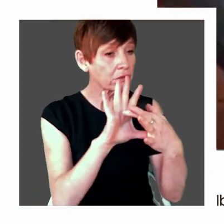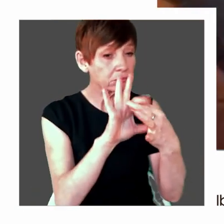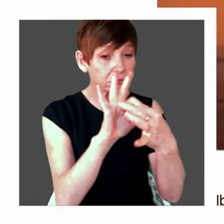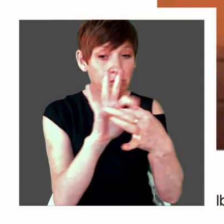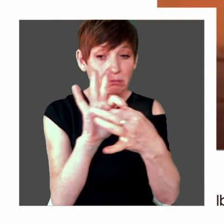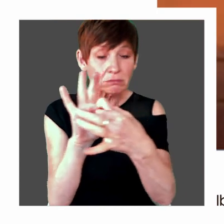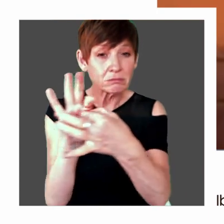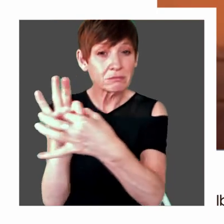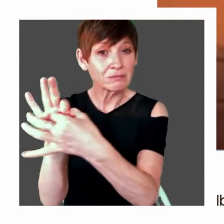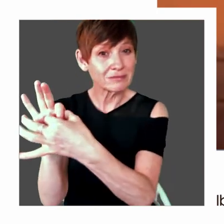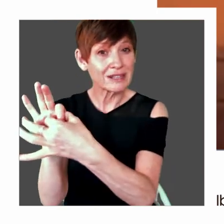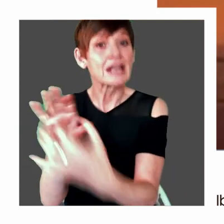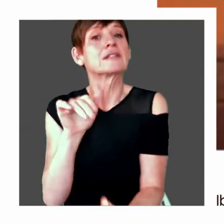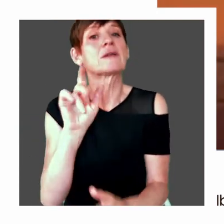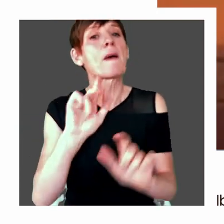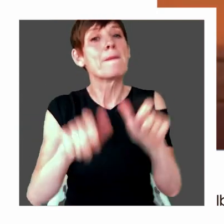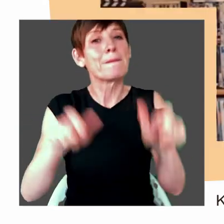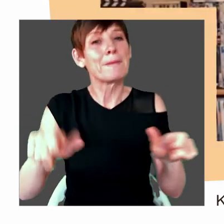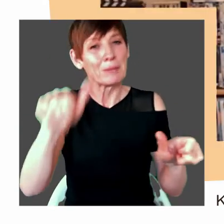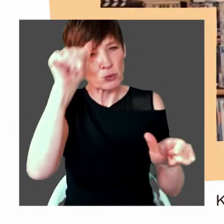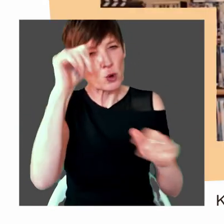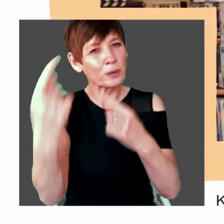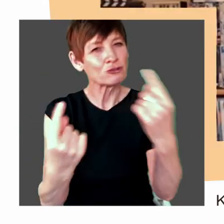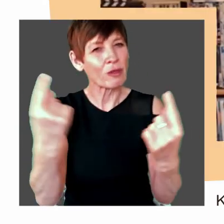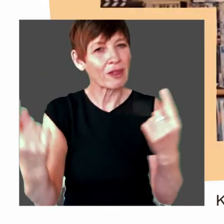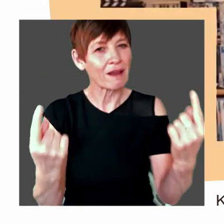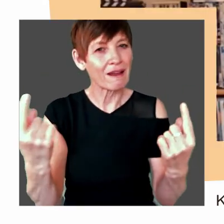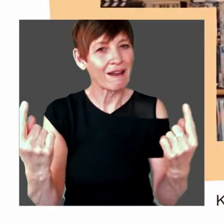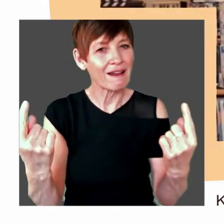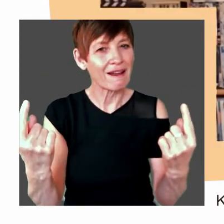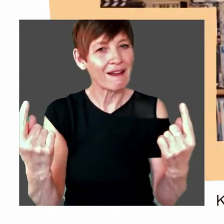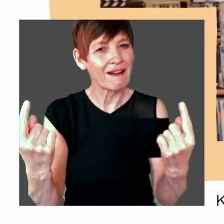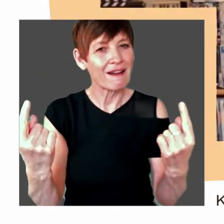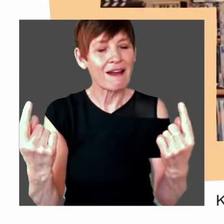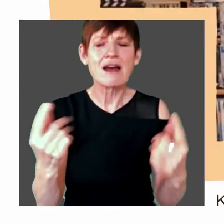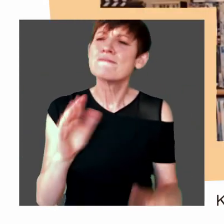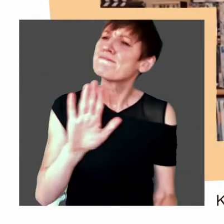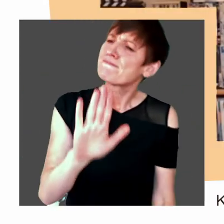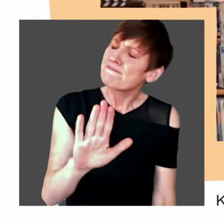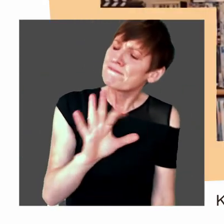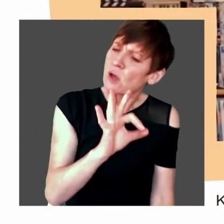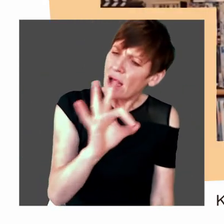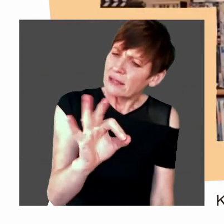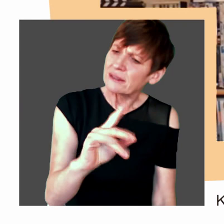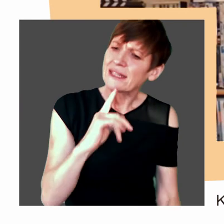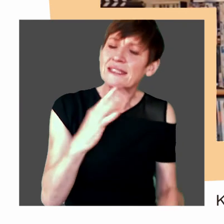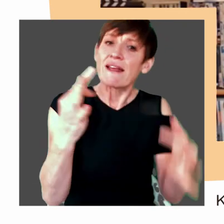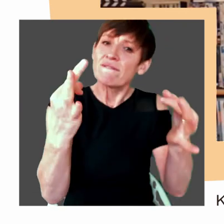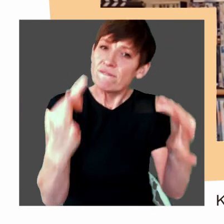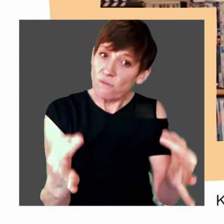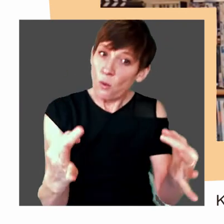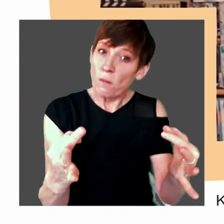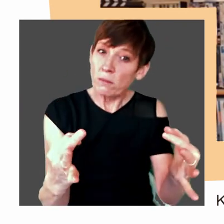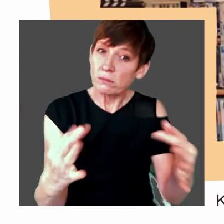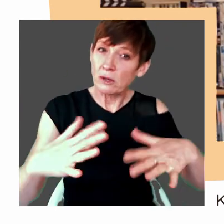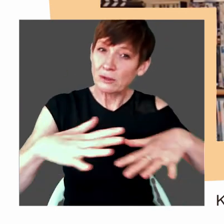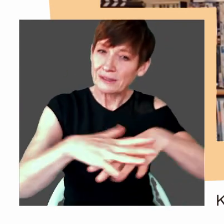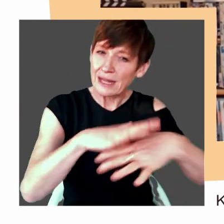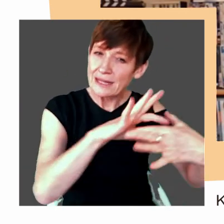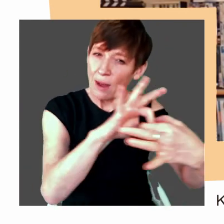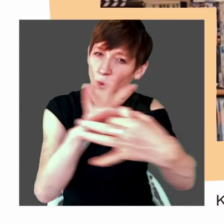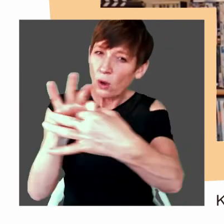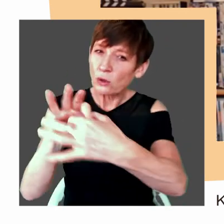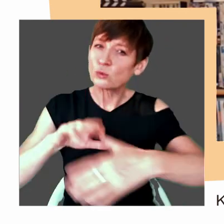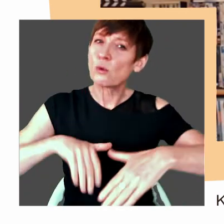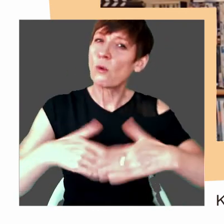that people know each other all around. So, and are there formal networks that people can get involved in, or does it tend